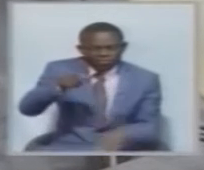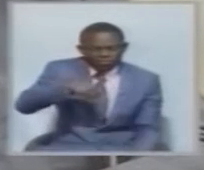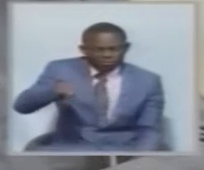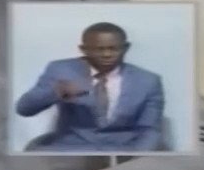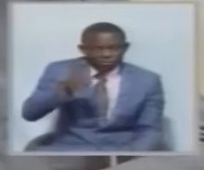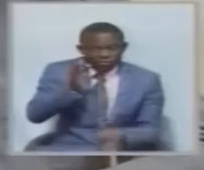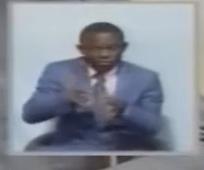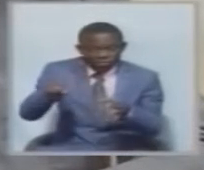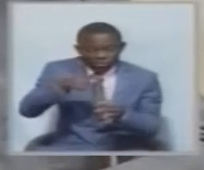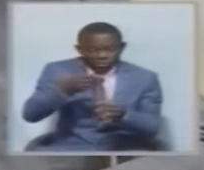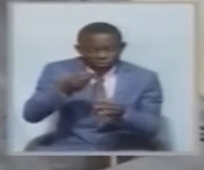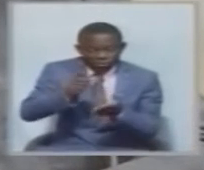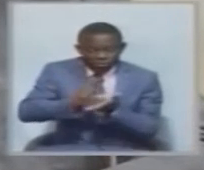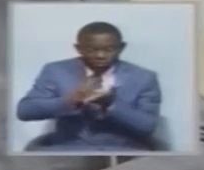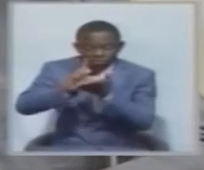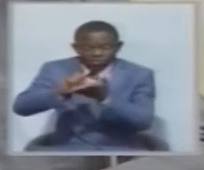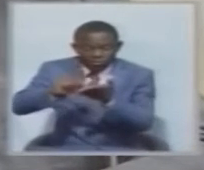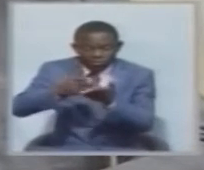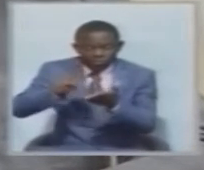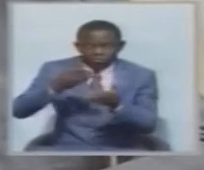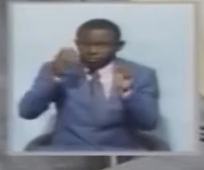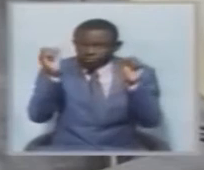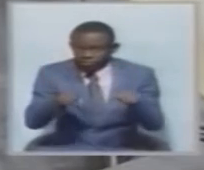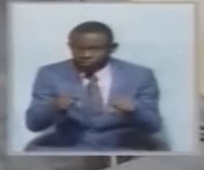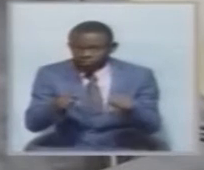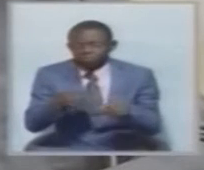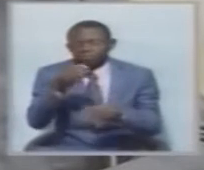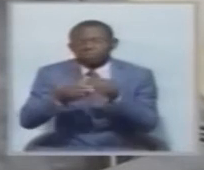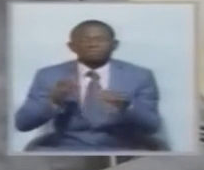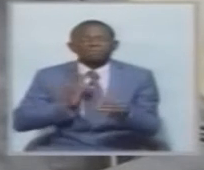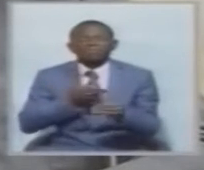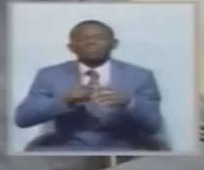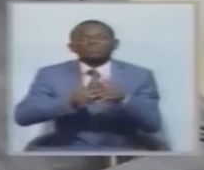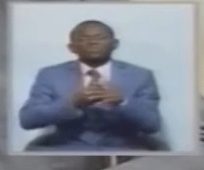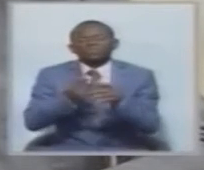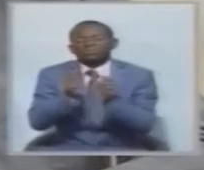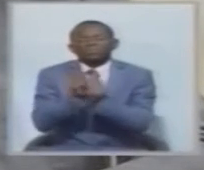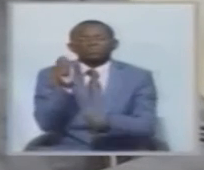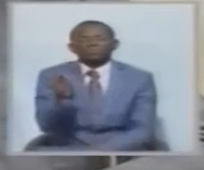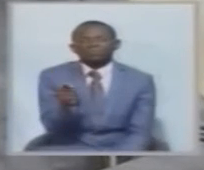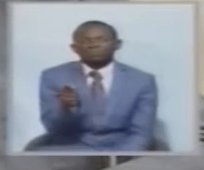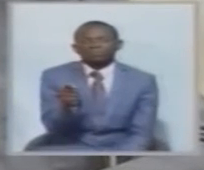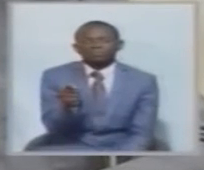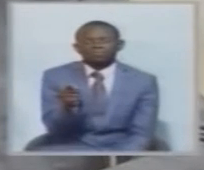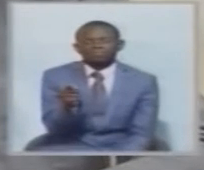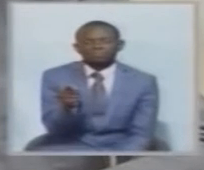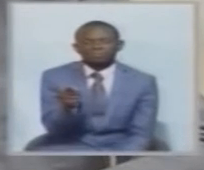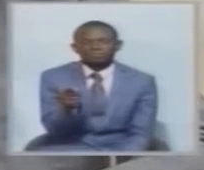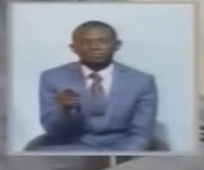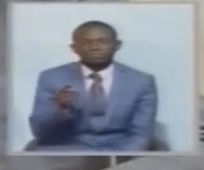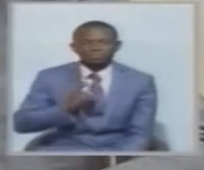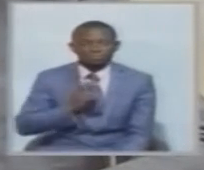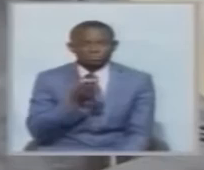then we are able to tap into the commercial window. So what we do is to undertake a debt